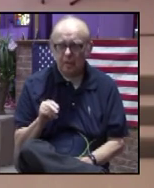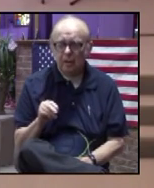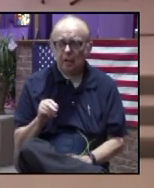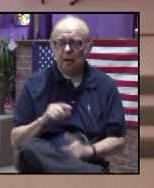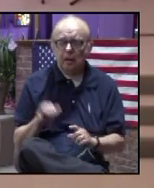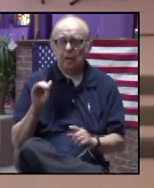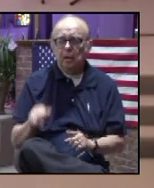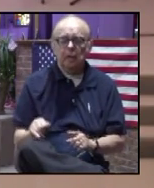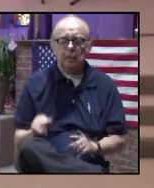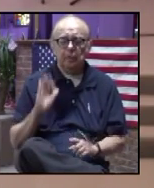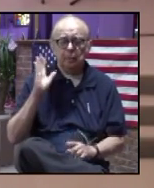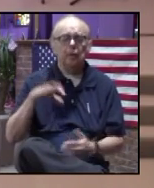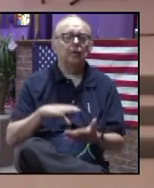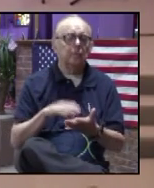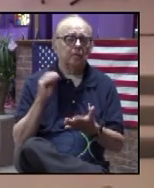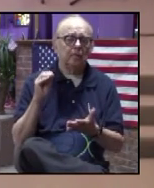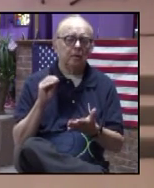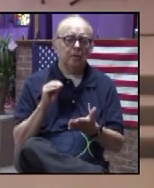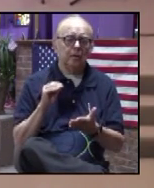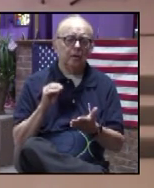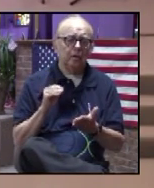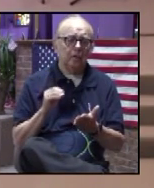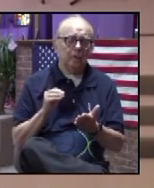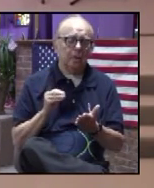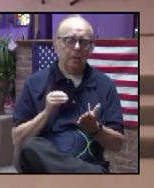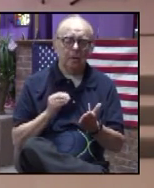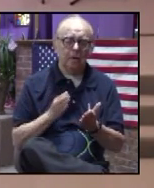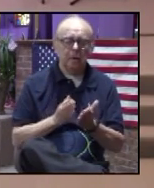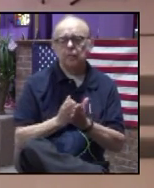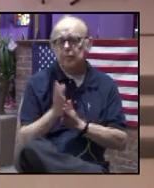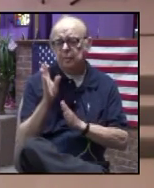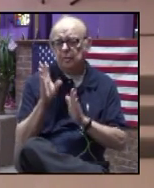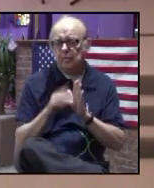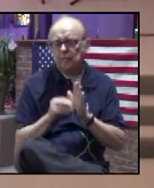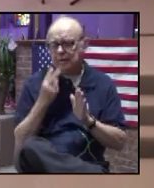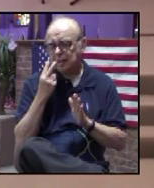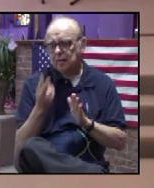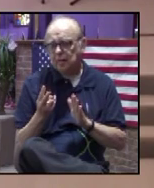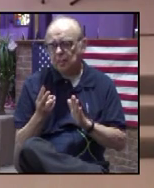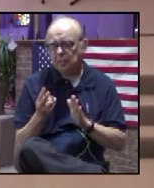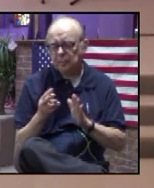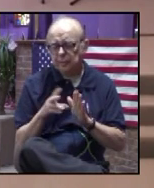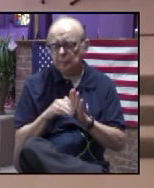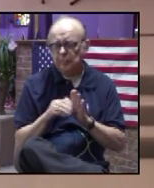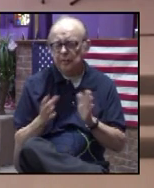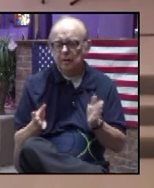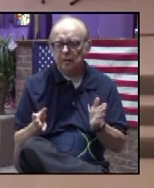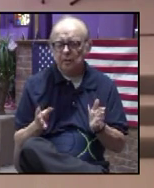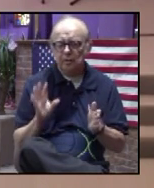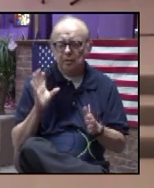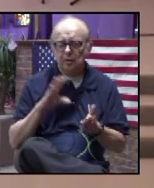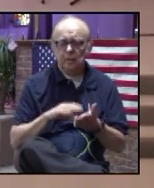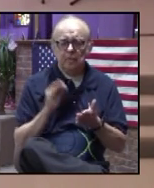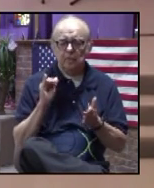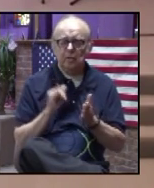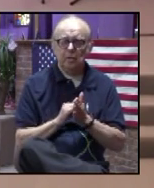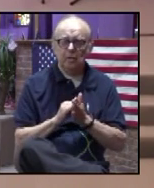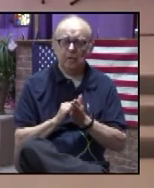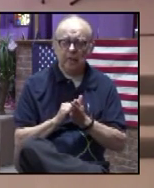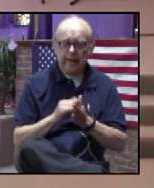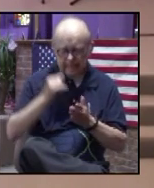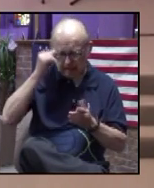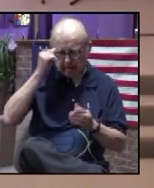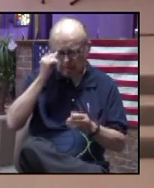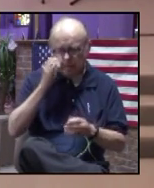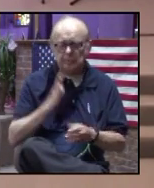But yet what you'll find as you go to the end of the movie and you see the movie, you'll find out that he became a believer.